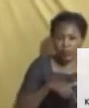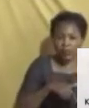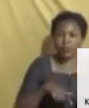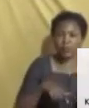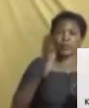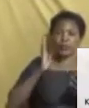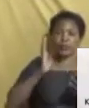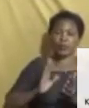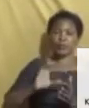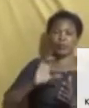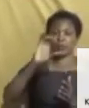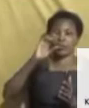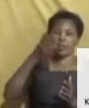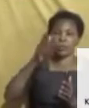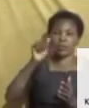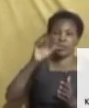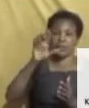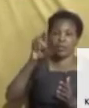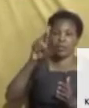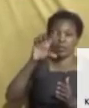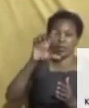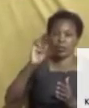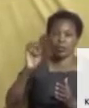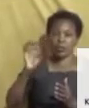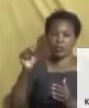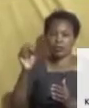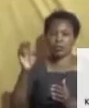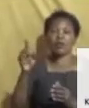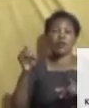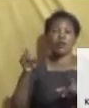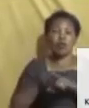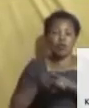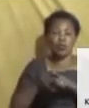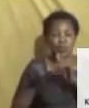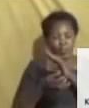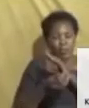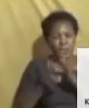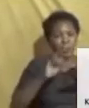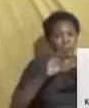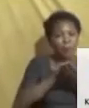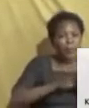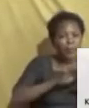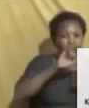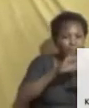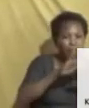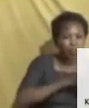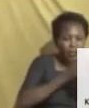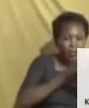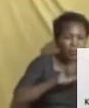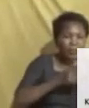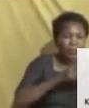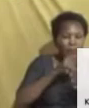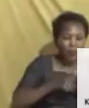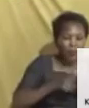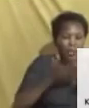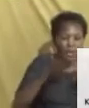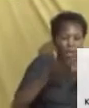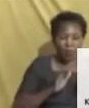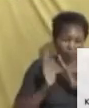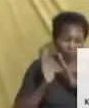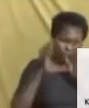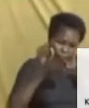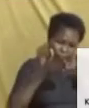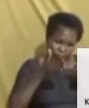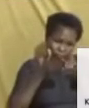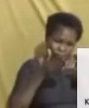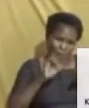Charles Montesquieu also defined what a basic structure is. Permit me just to refer to their definitions.